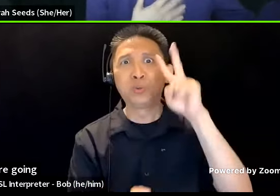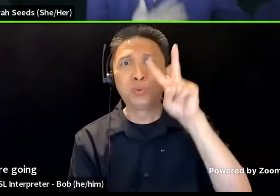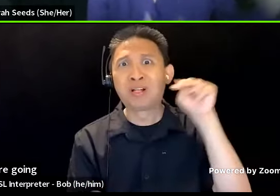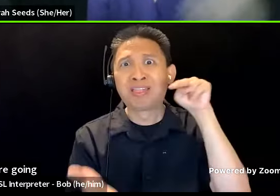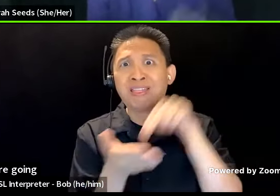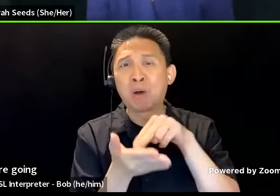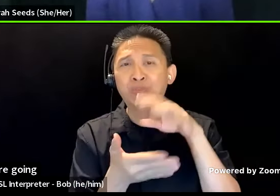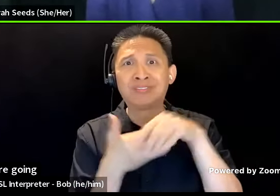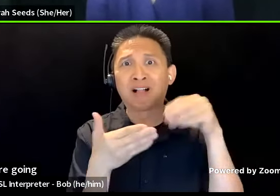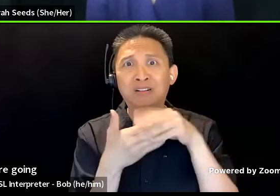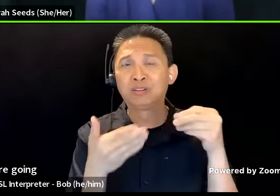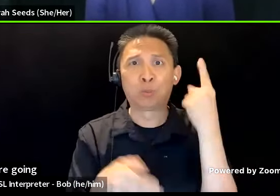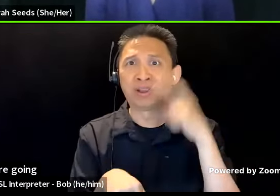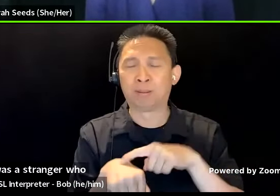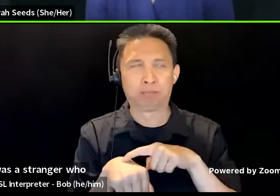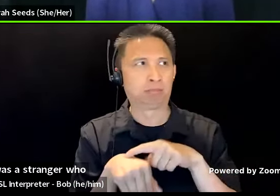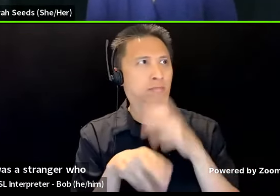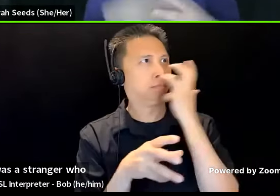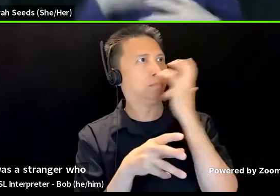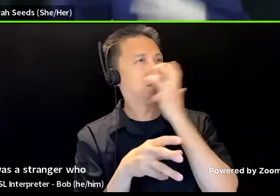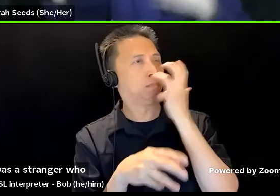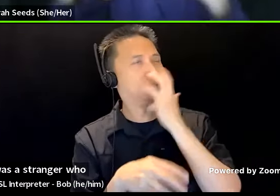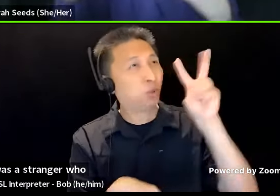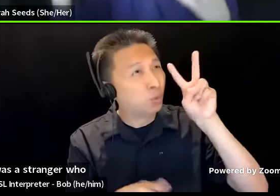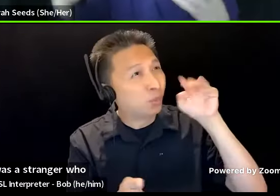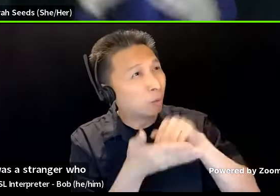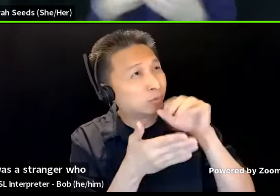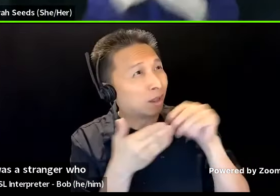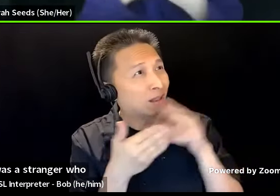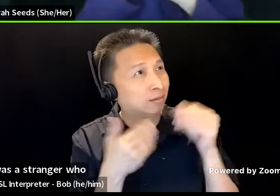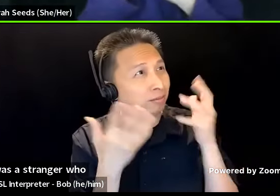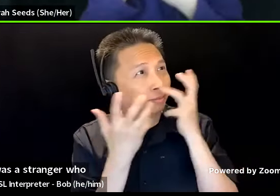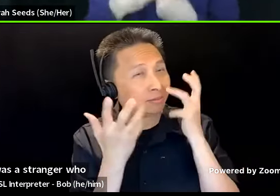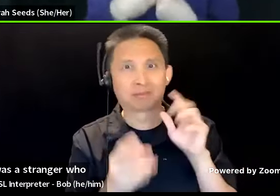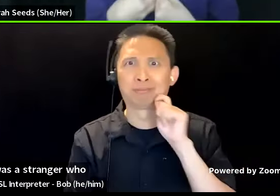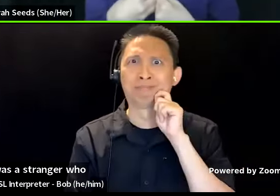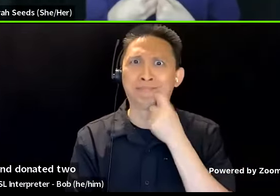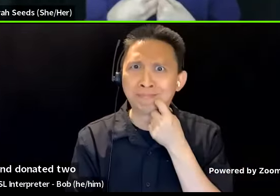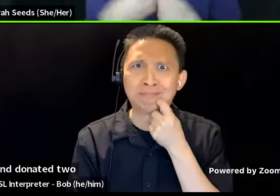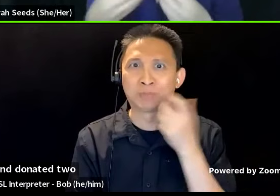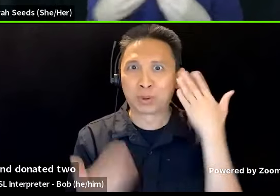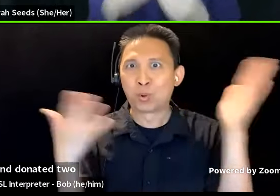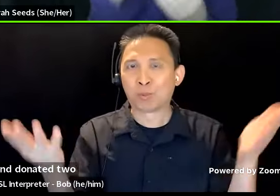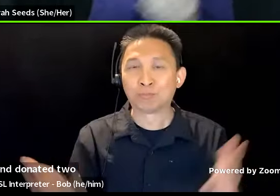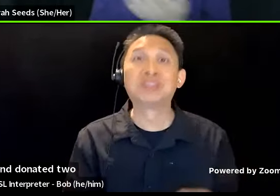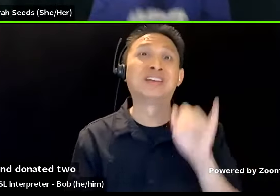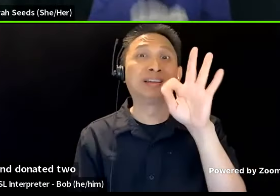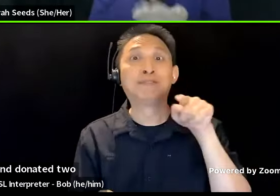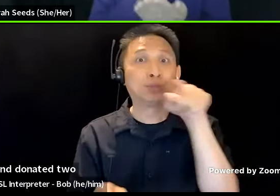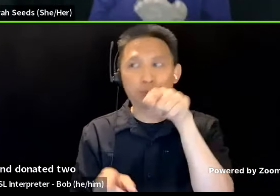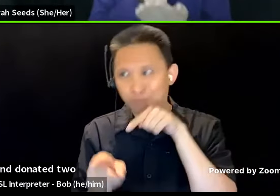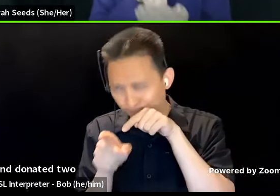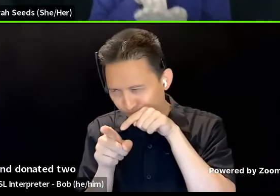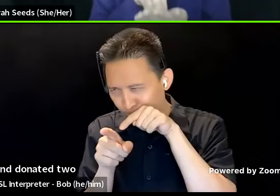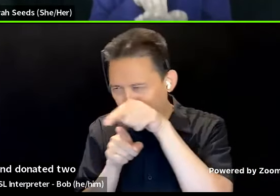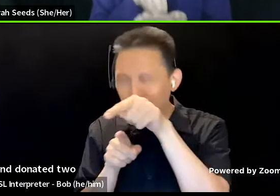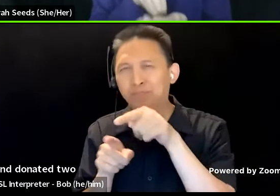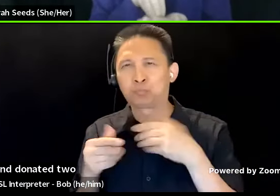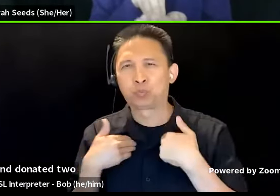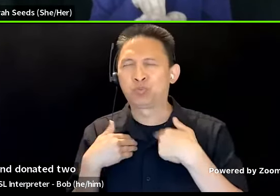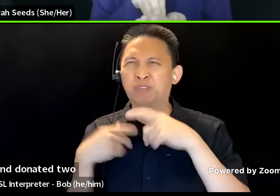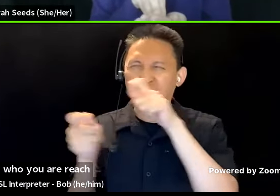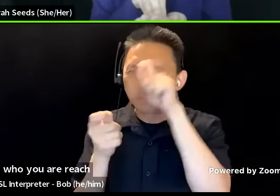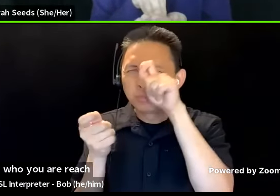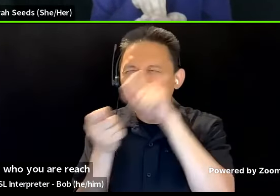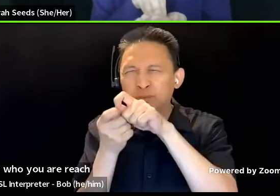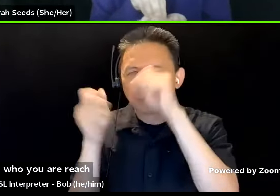$2,000 one day. And you just were like, what? You just don't know who you're reaching or what, especially if you're a niche, or especially if you know your vision really well and your